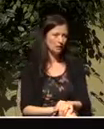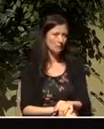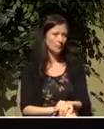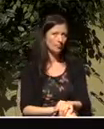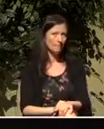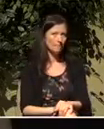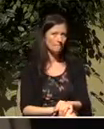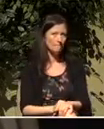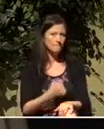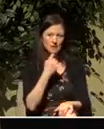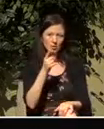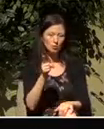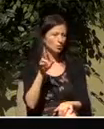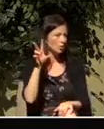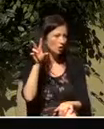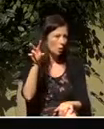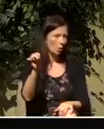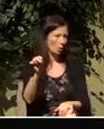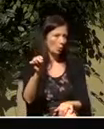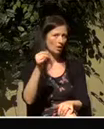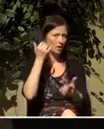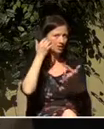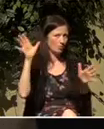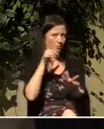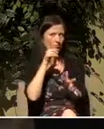I said no to Jesus